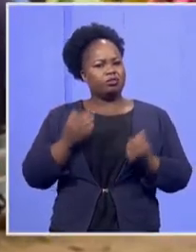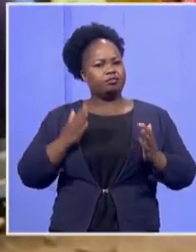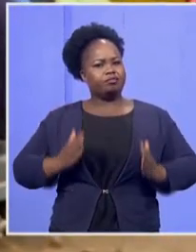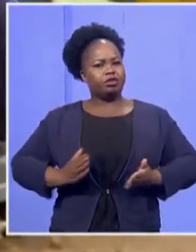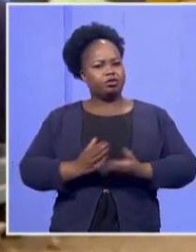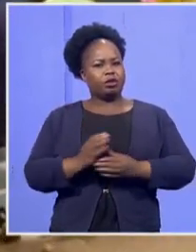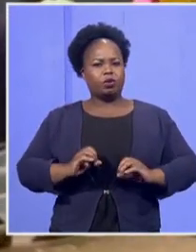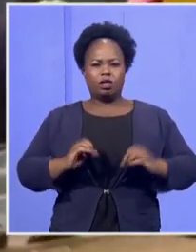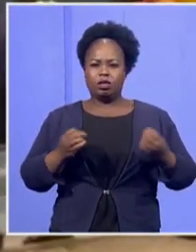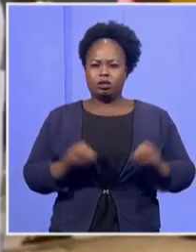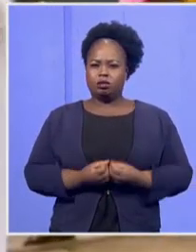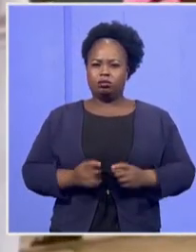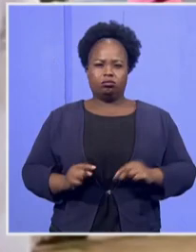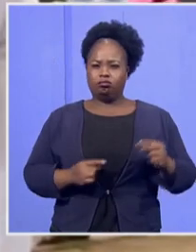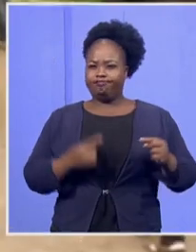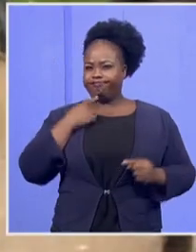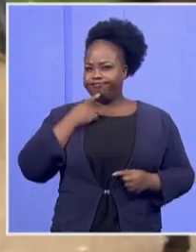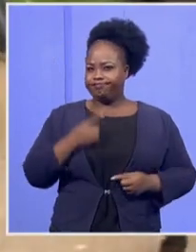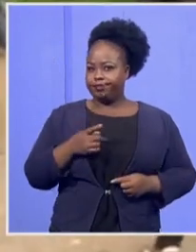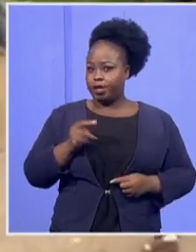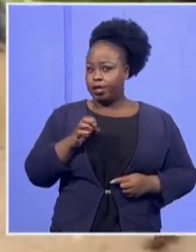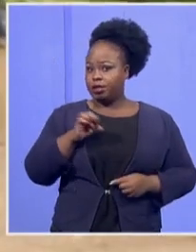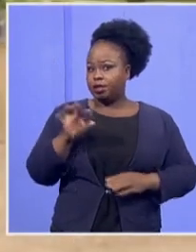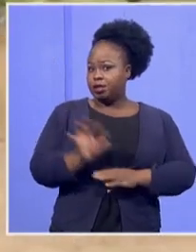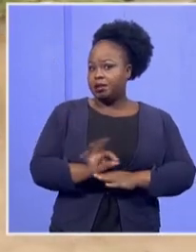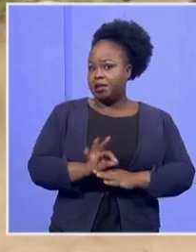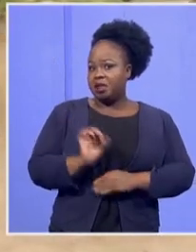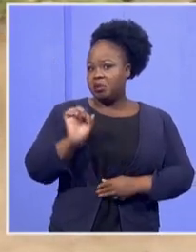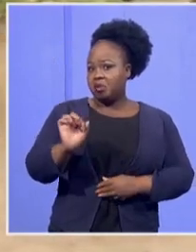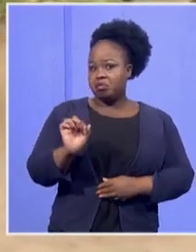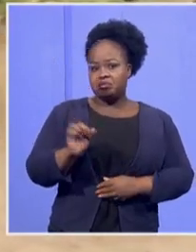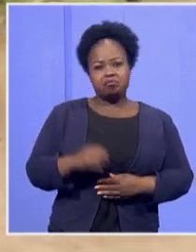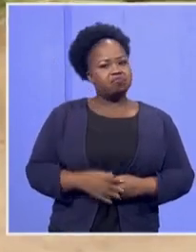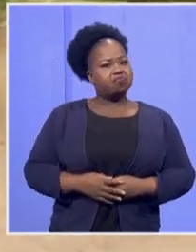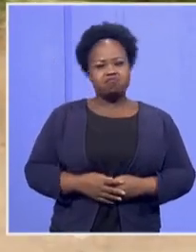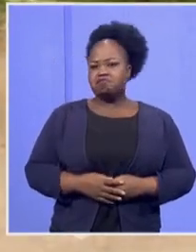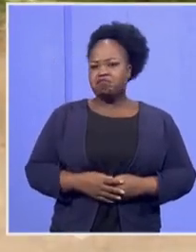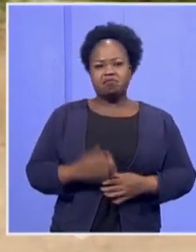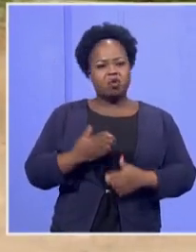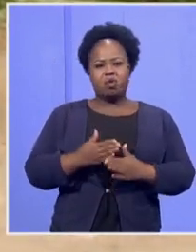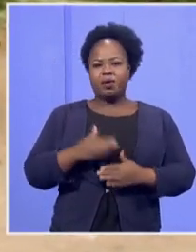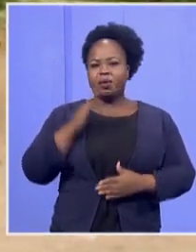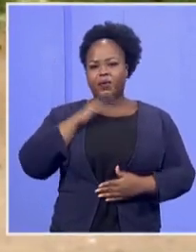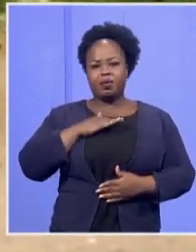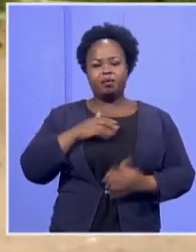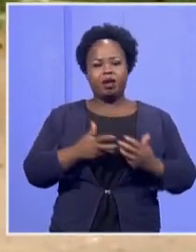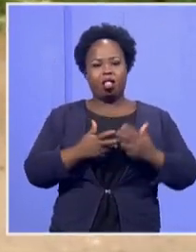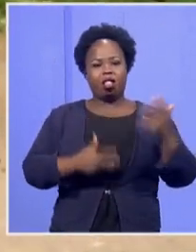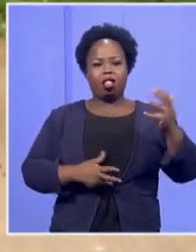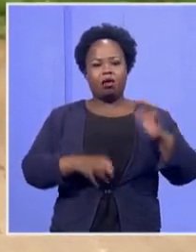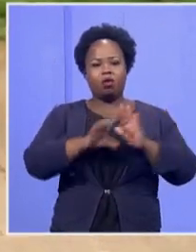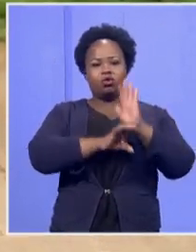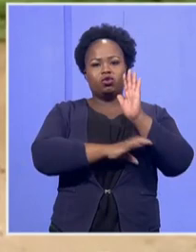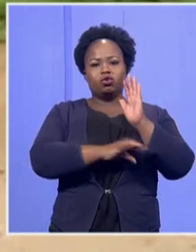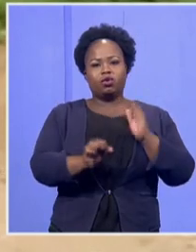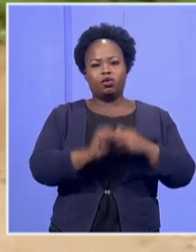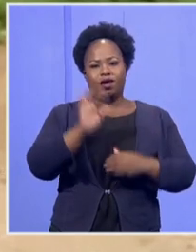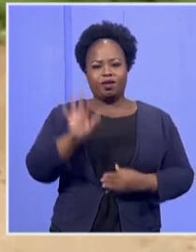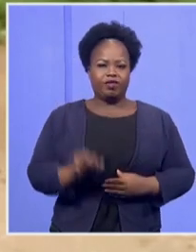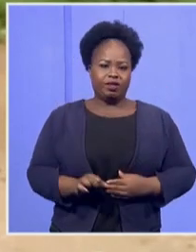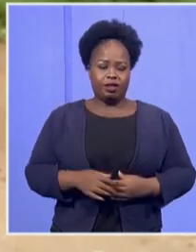in the country who argued that the ANC's plan to tackle illegal migration would never hold up against the Constitution of South Africa,